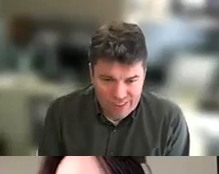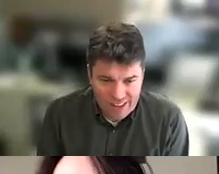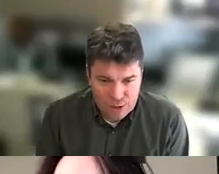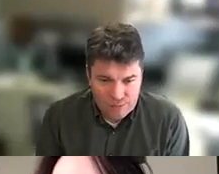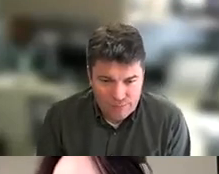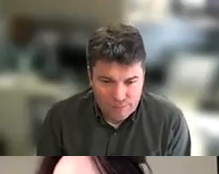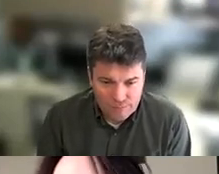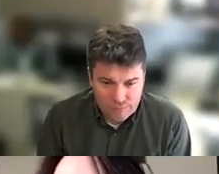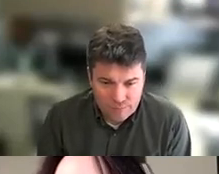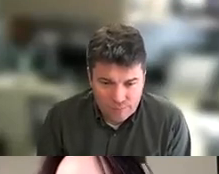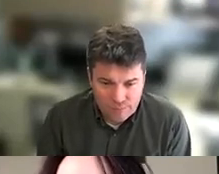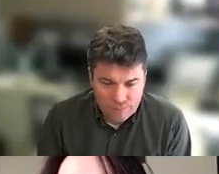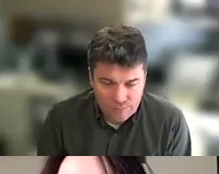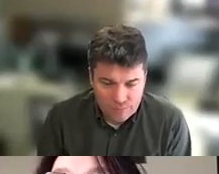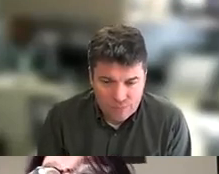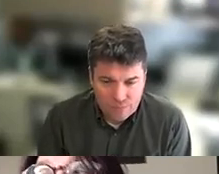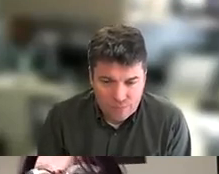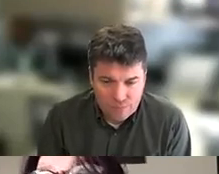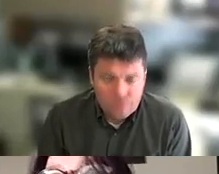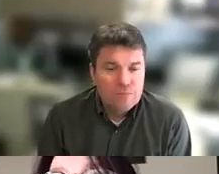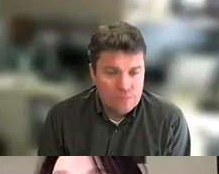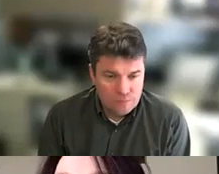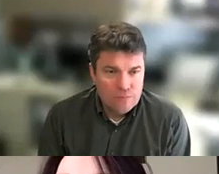uses more gestures to communicate.